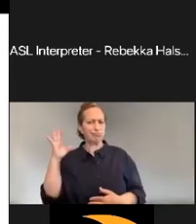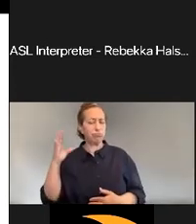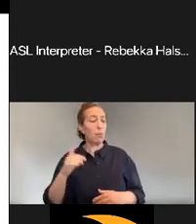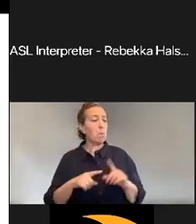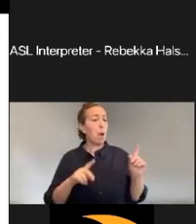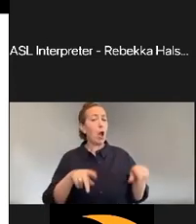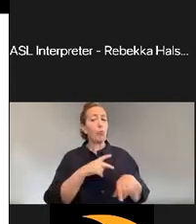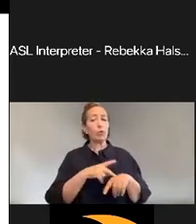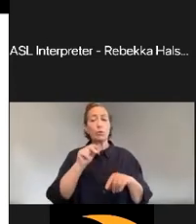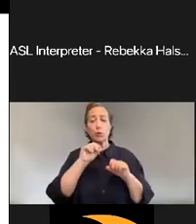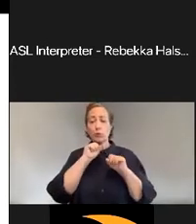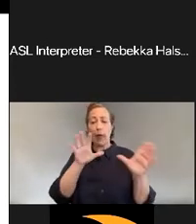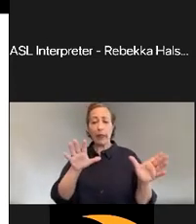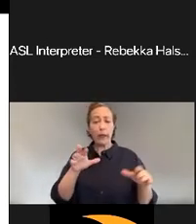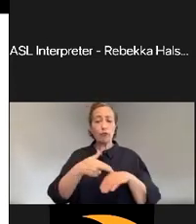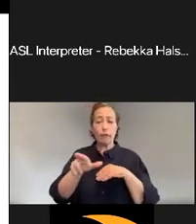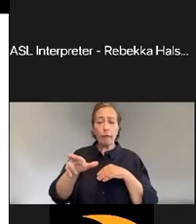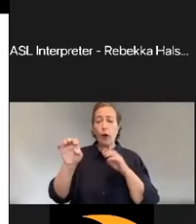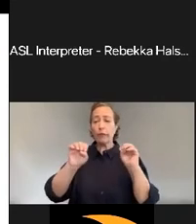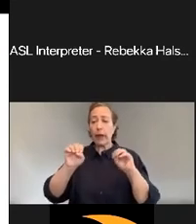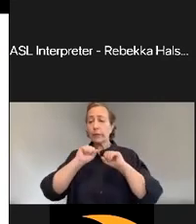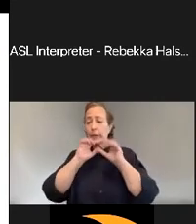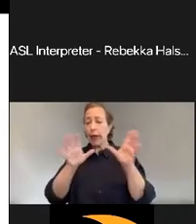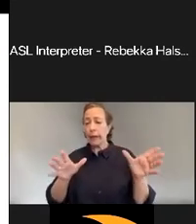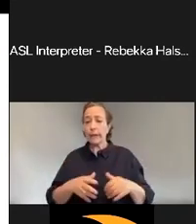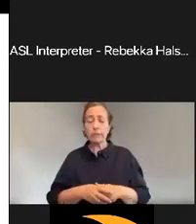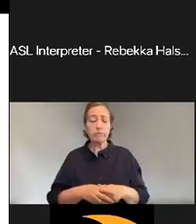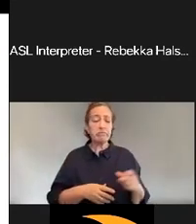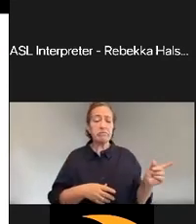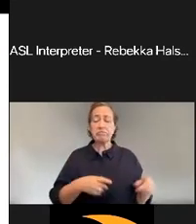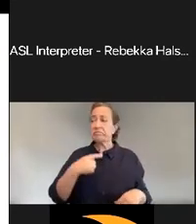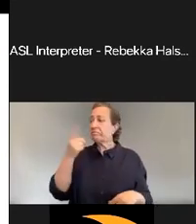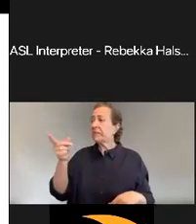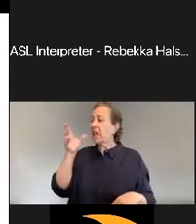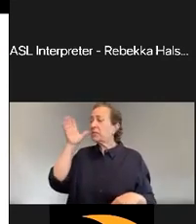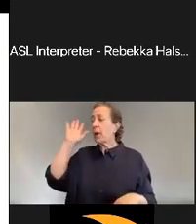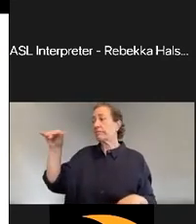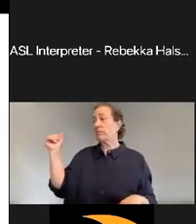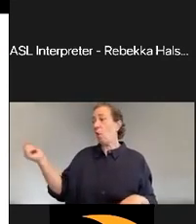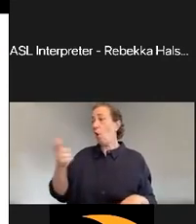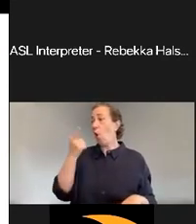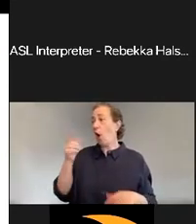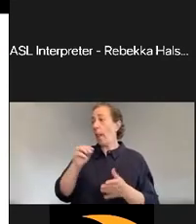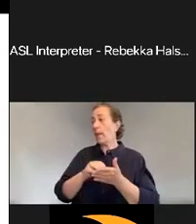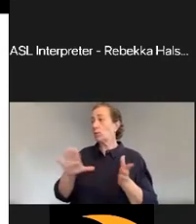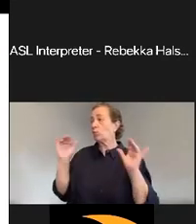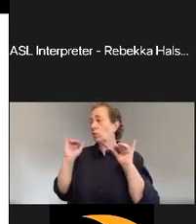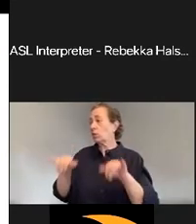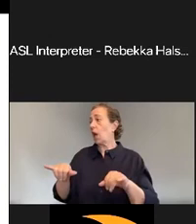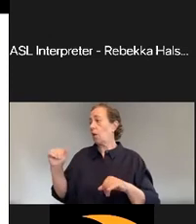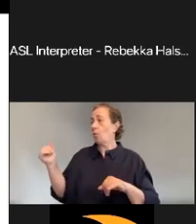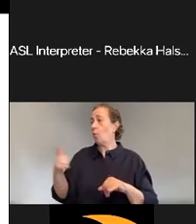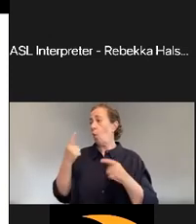any evaluations. Instead, the principal tells Josh's parents that all students are struggling because of the pandemic and remote